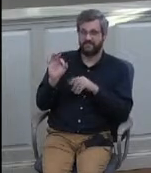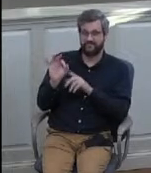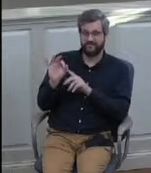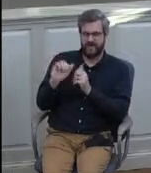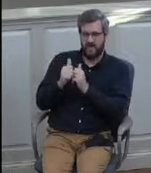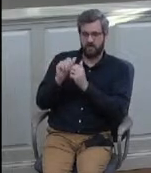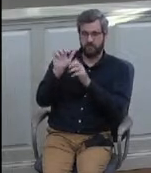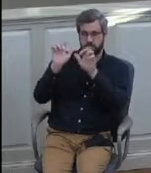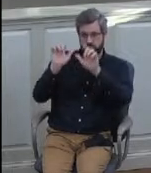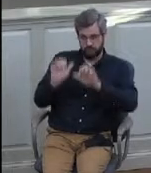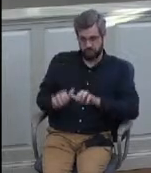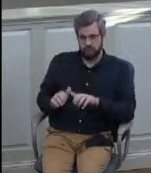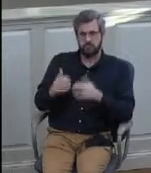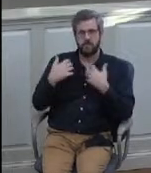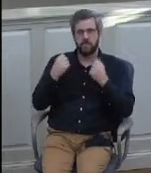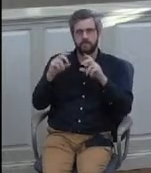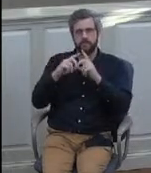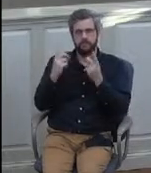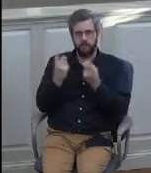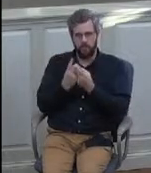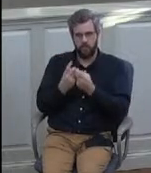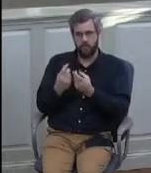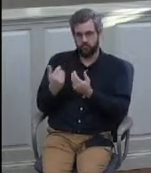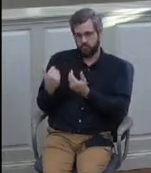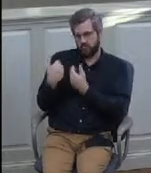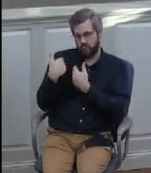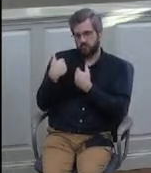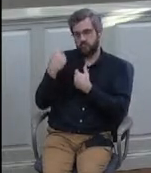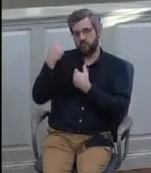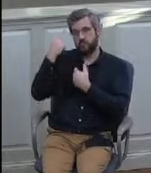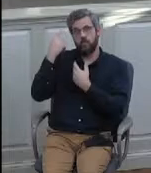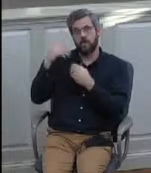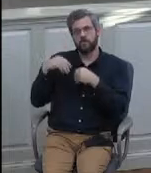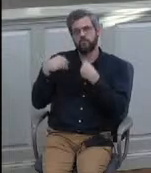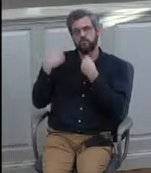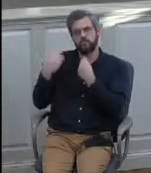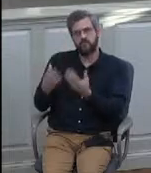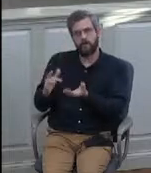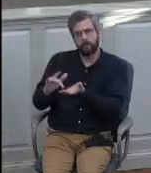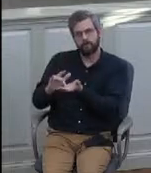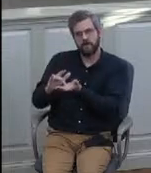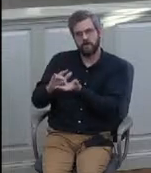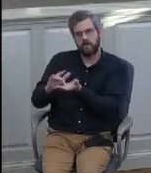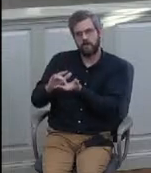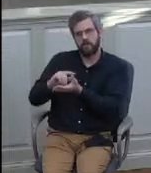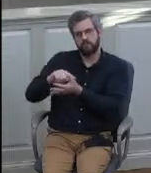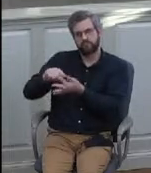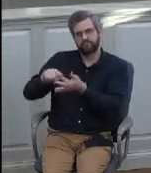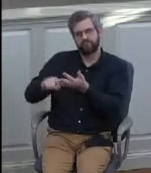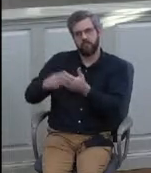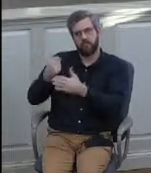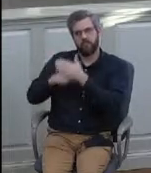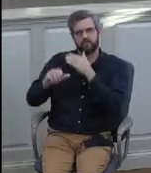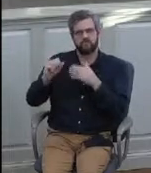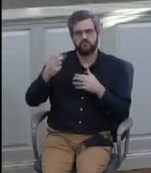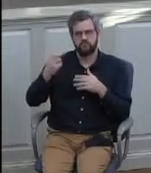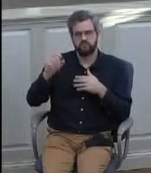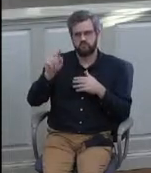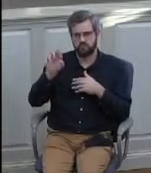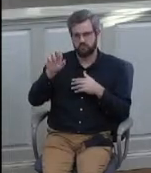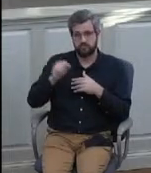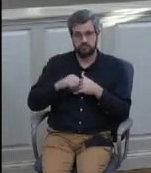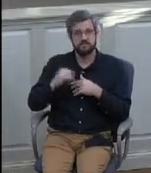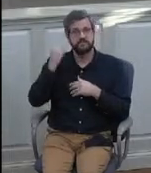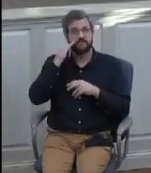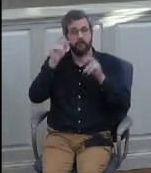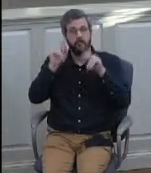is the health department is responsible to stand up the medical part of a shelter if it opens. So if somebody comes in and they're on oxygen